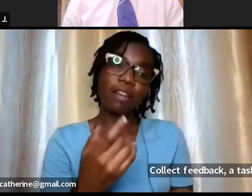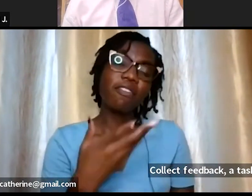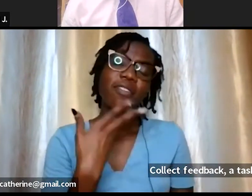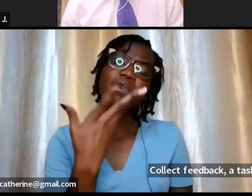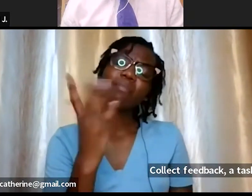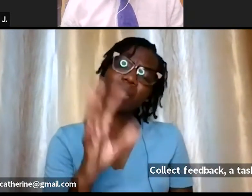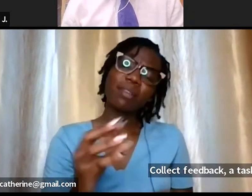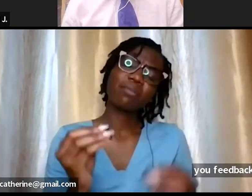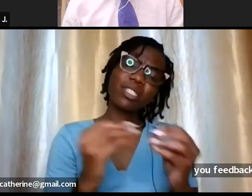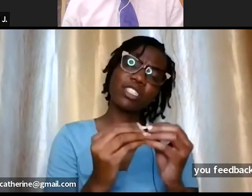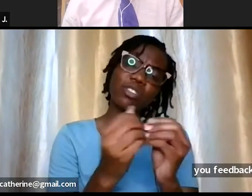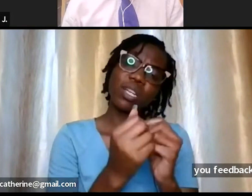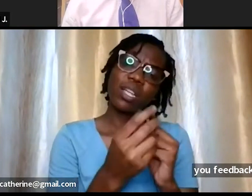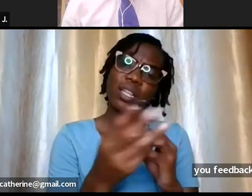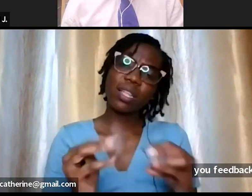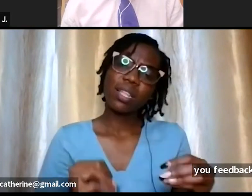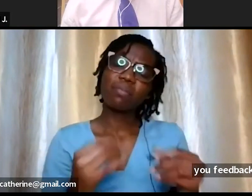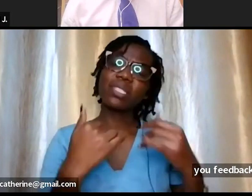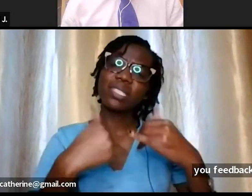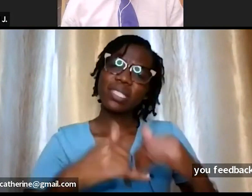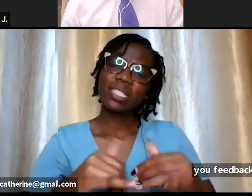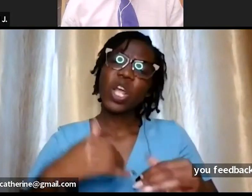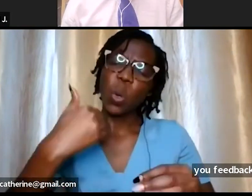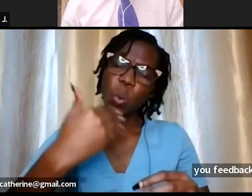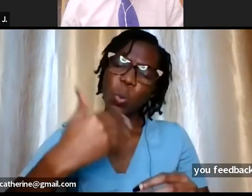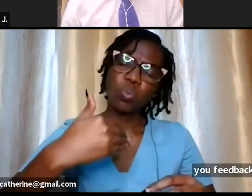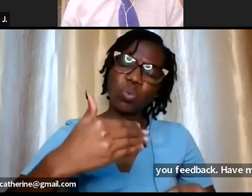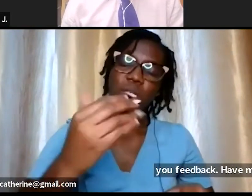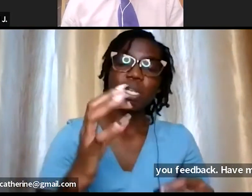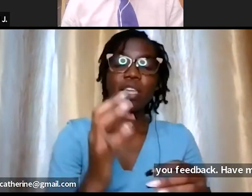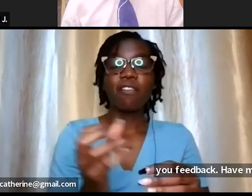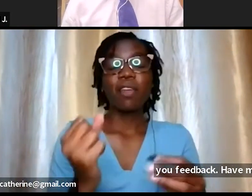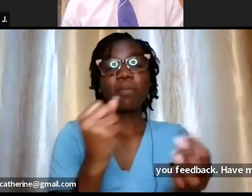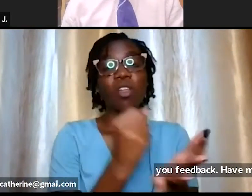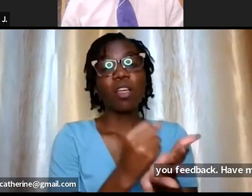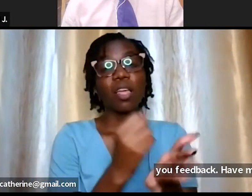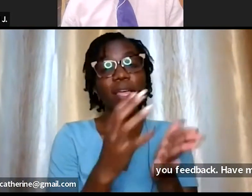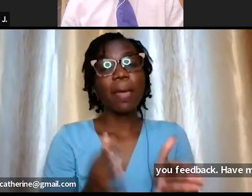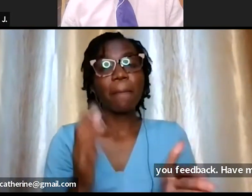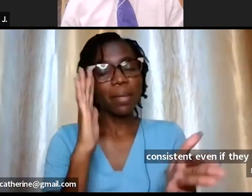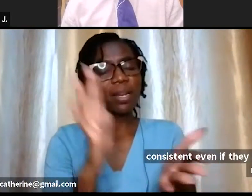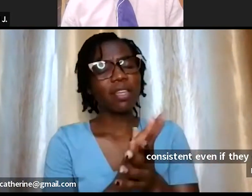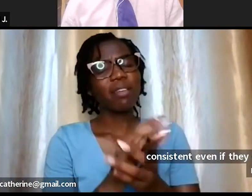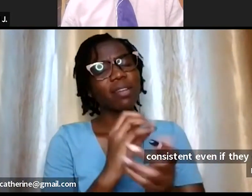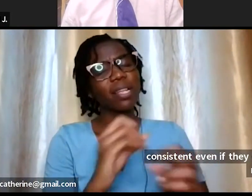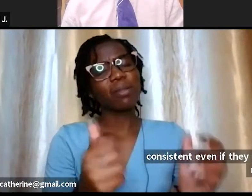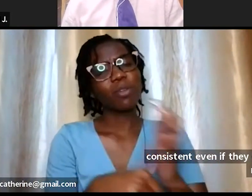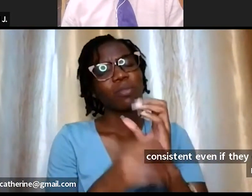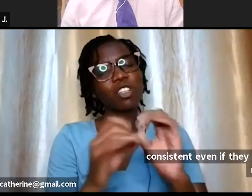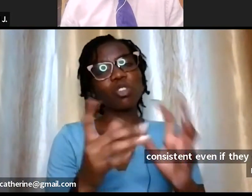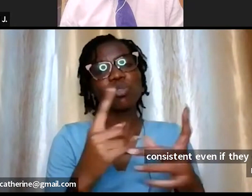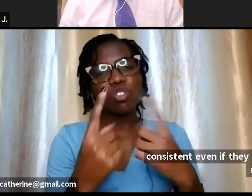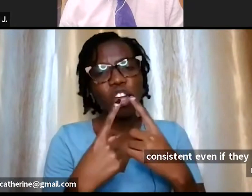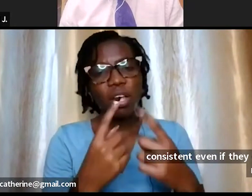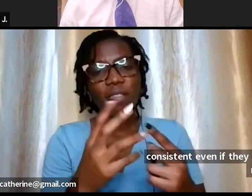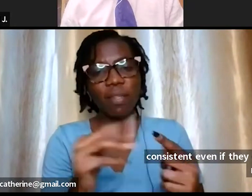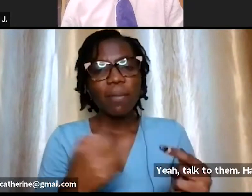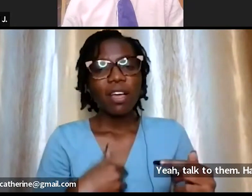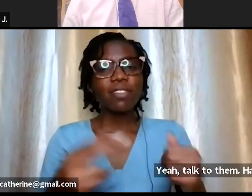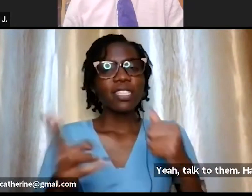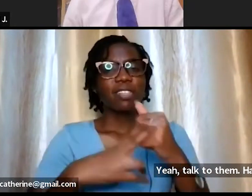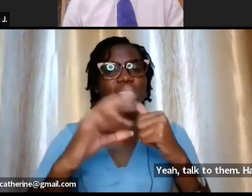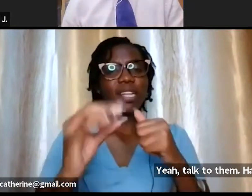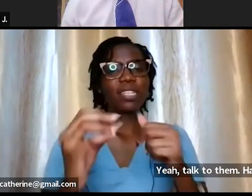and be consistent, even if the employers don't believe in having meetings. Talk to them, have 7:30 o'clock meetings in the